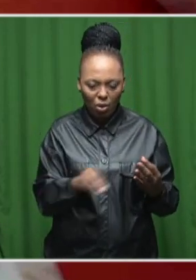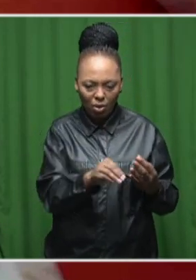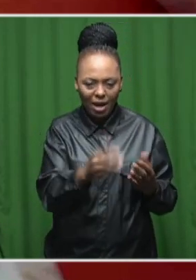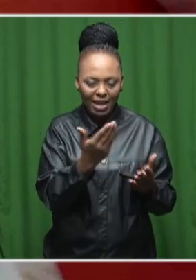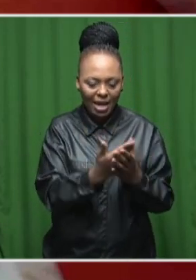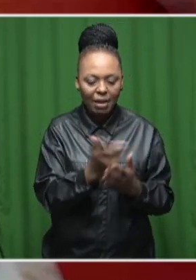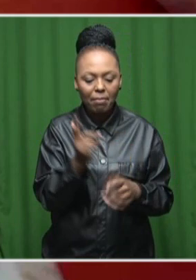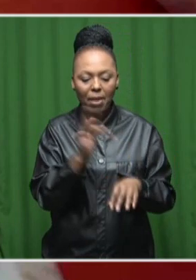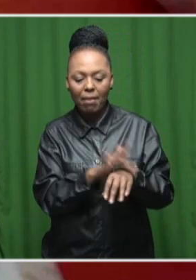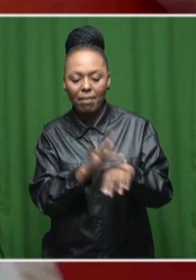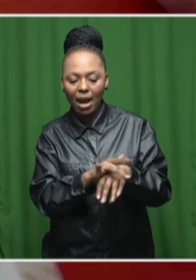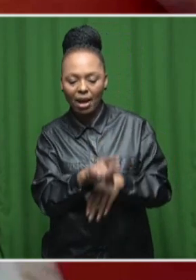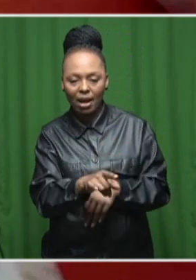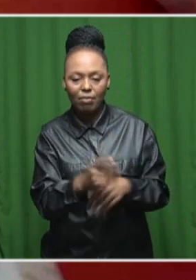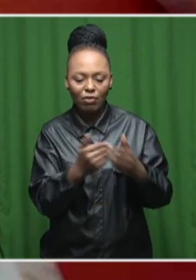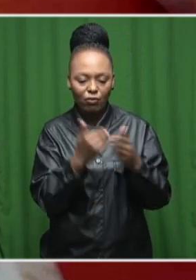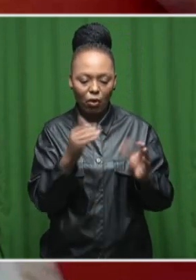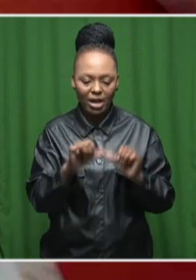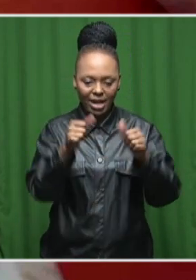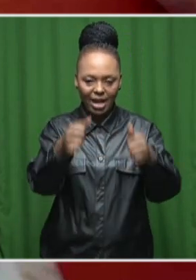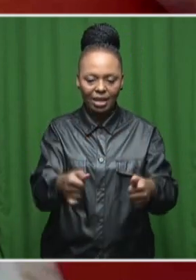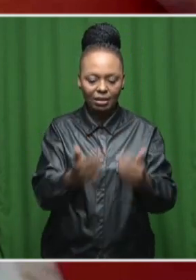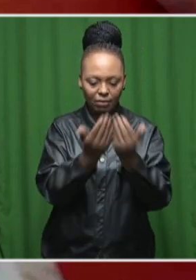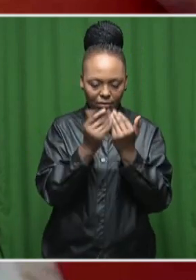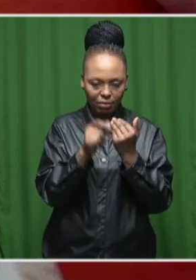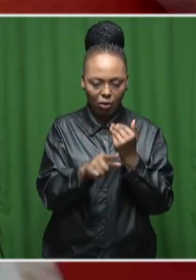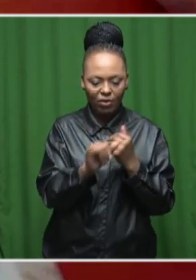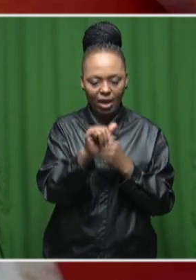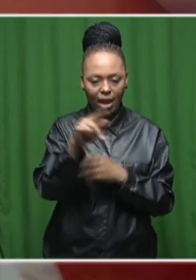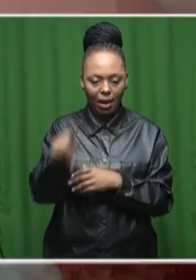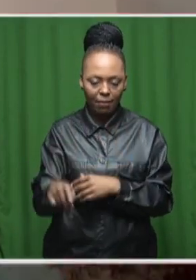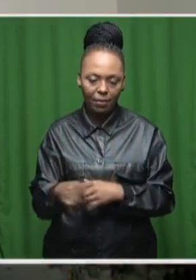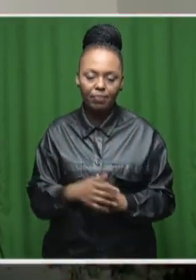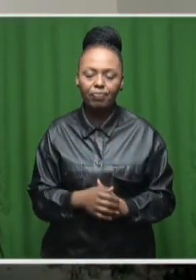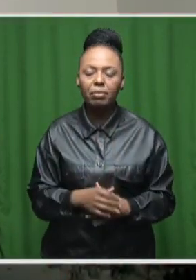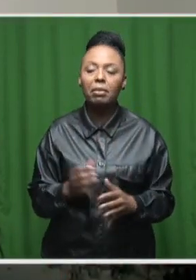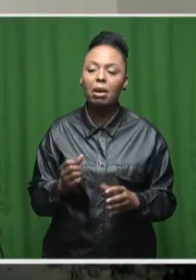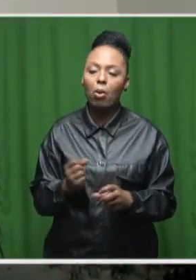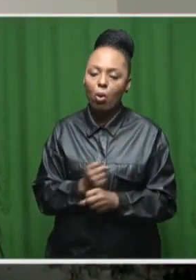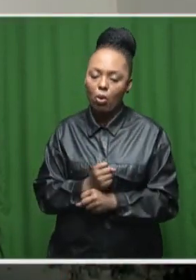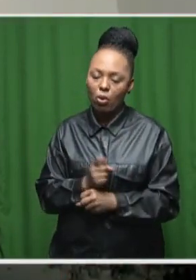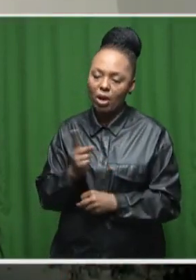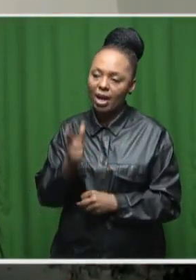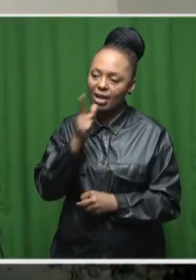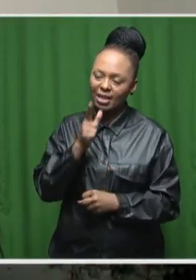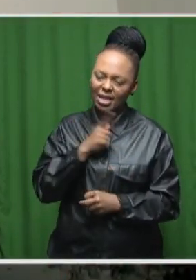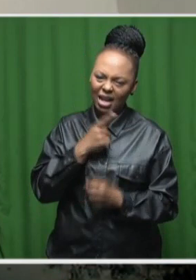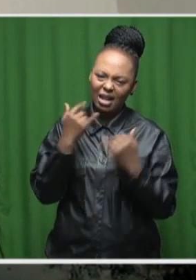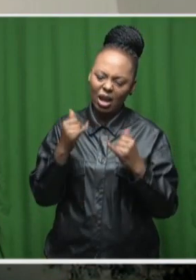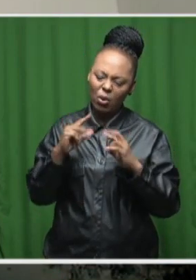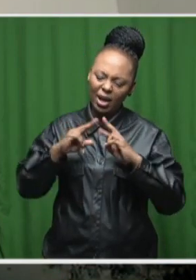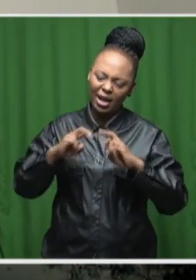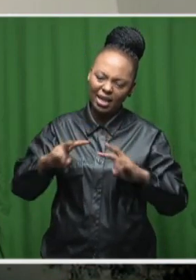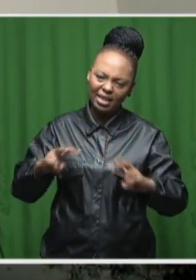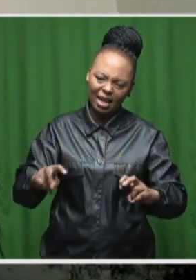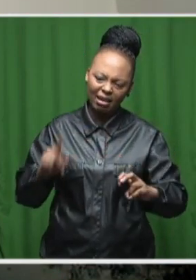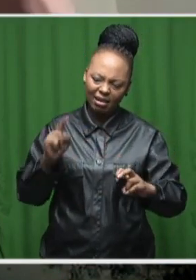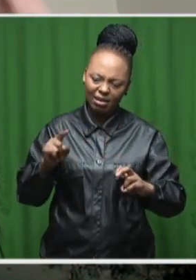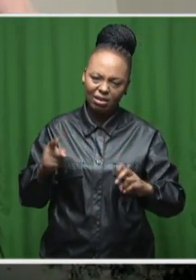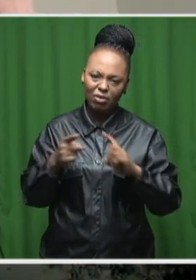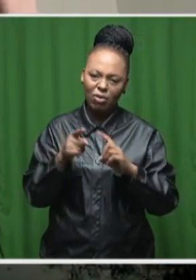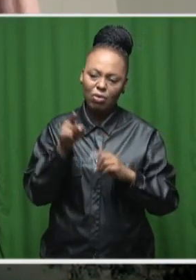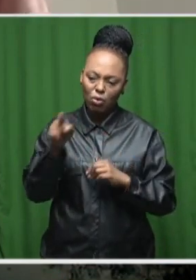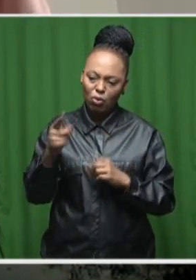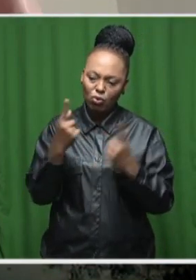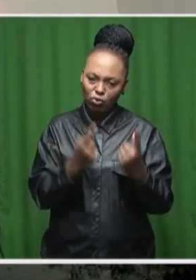they move on to the next section of the app. Now, can you tell us more about the research or the studies that you conducted to